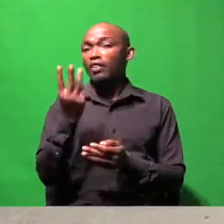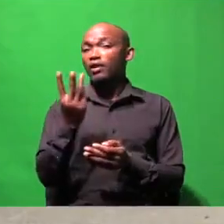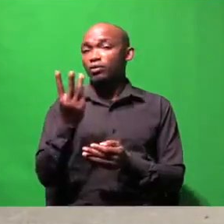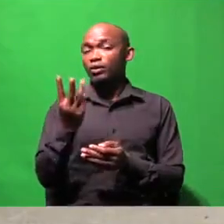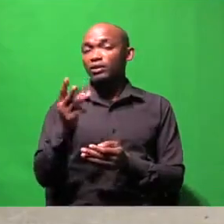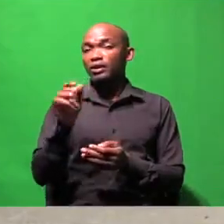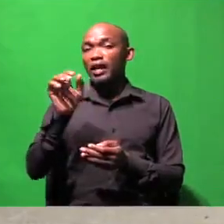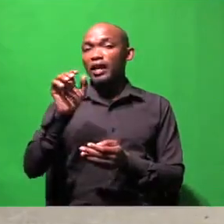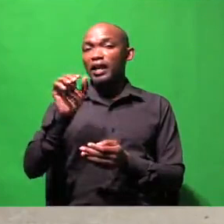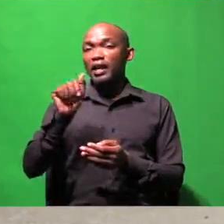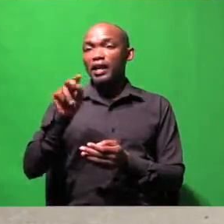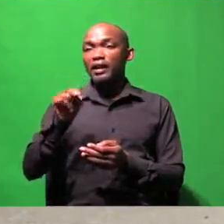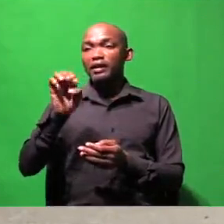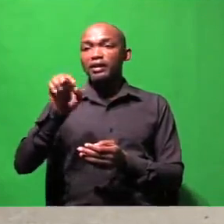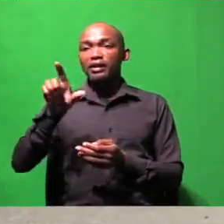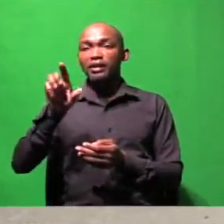an element consists of